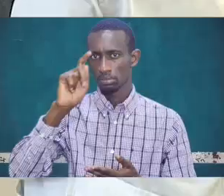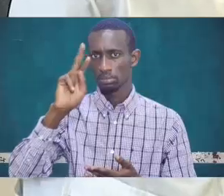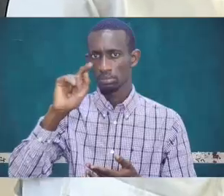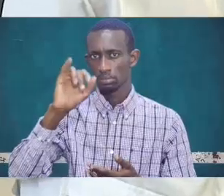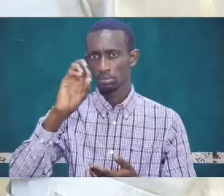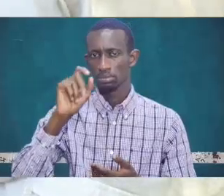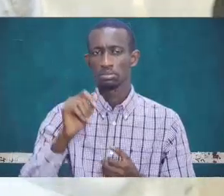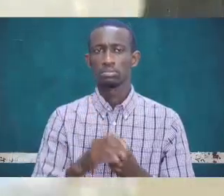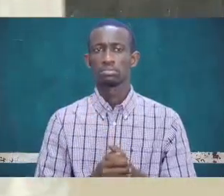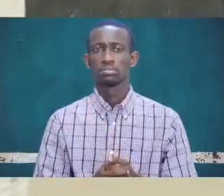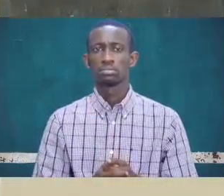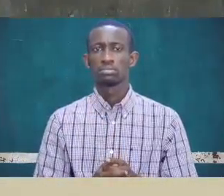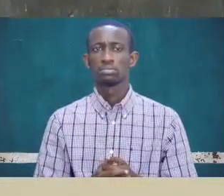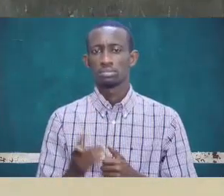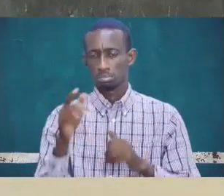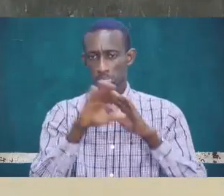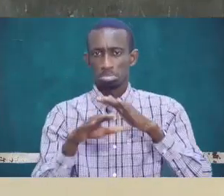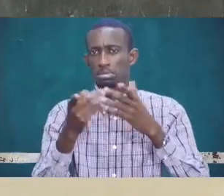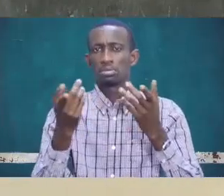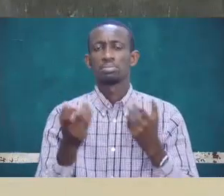is based on.